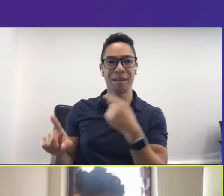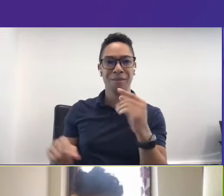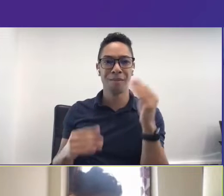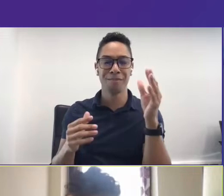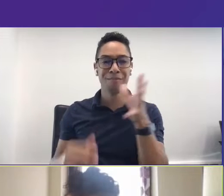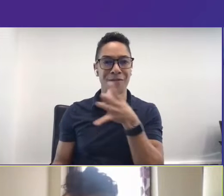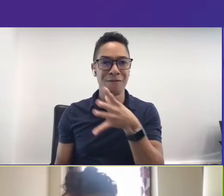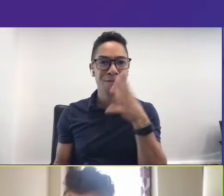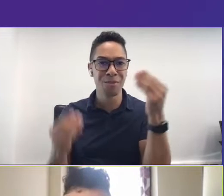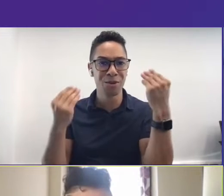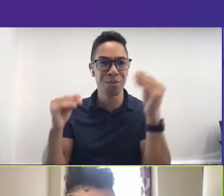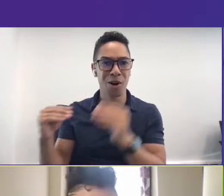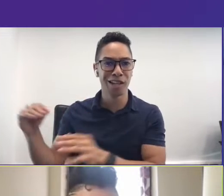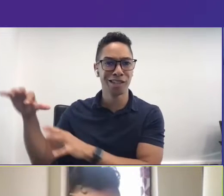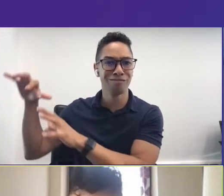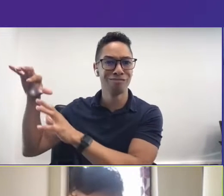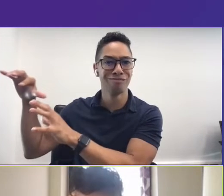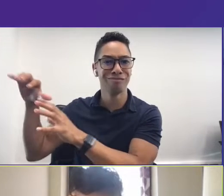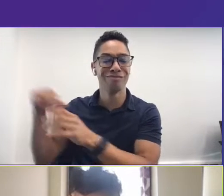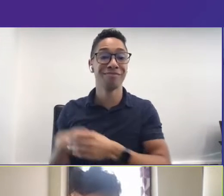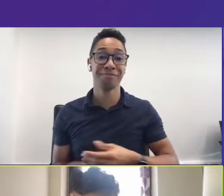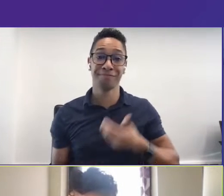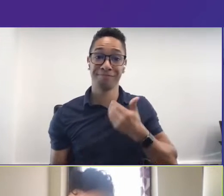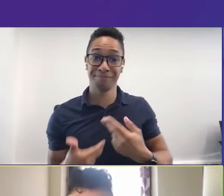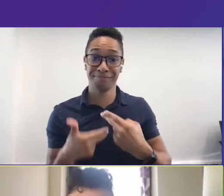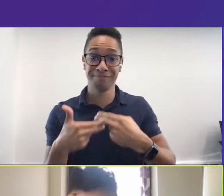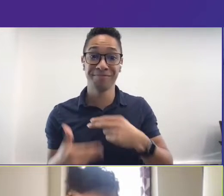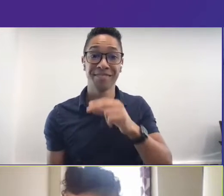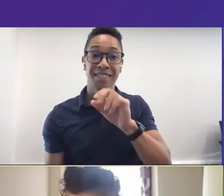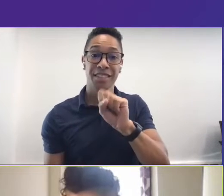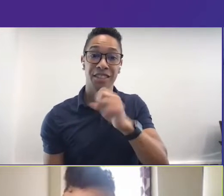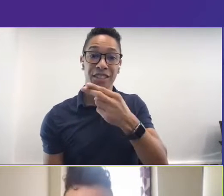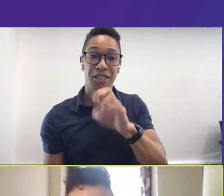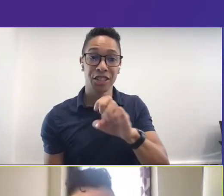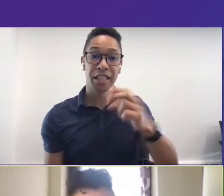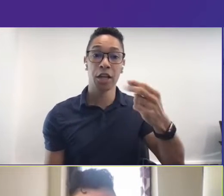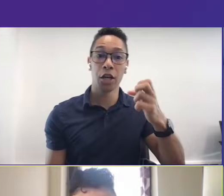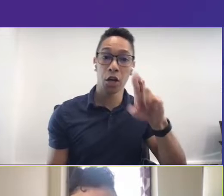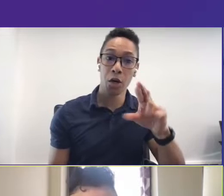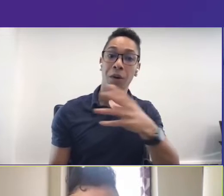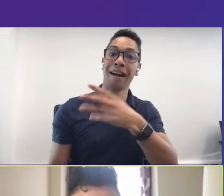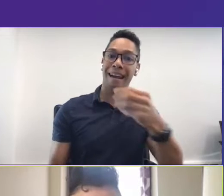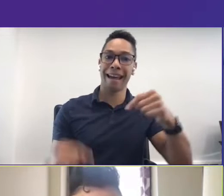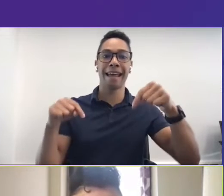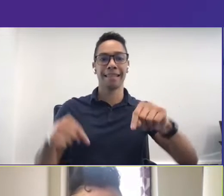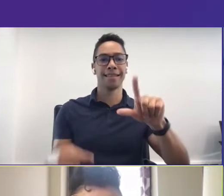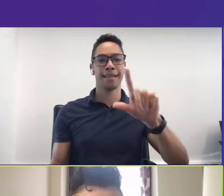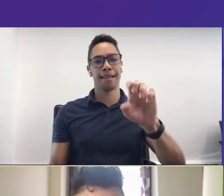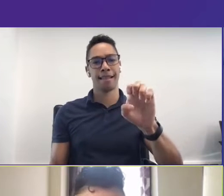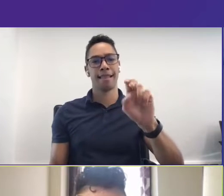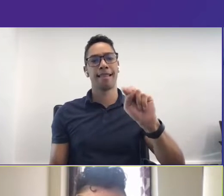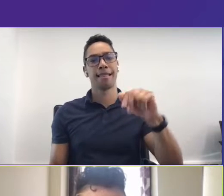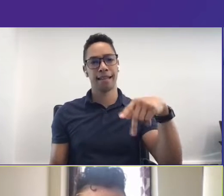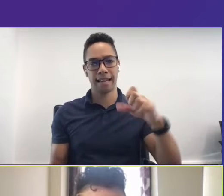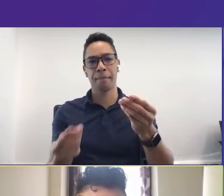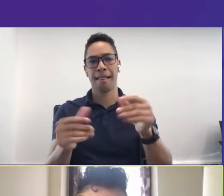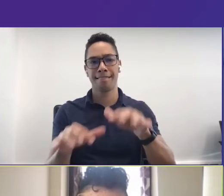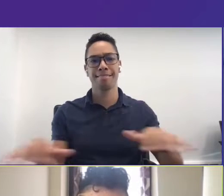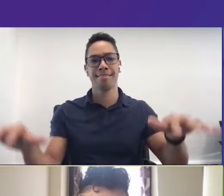me. Pronouns are she, her, and I'm also on the Munsee Lenape land, otherwise known as Brooklyn.